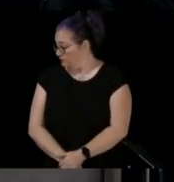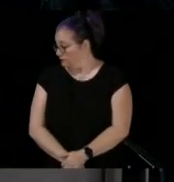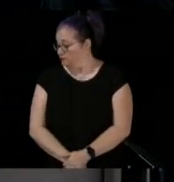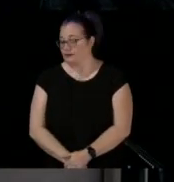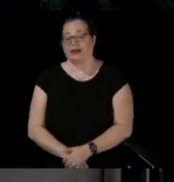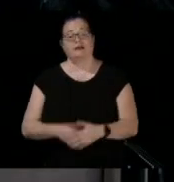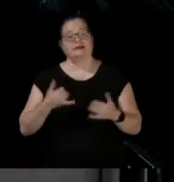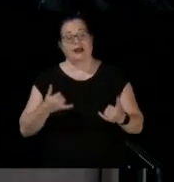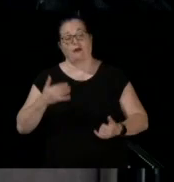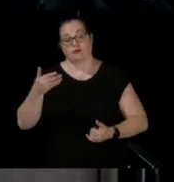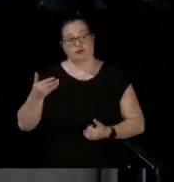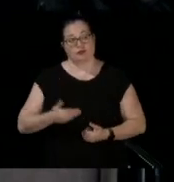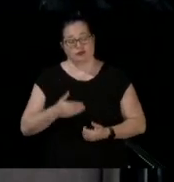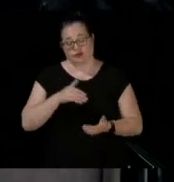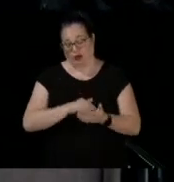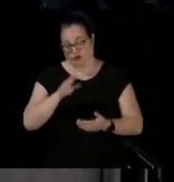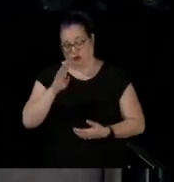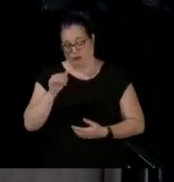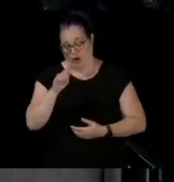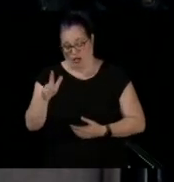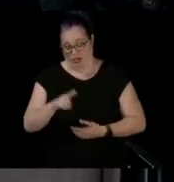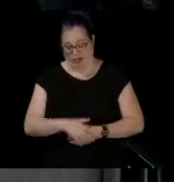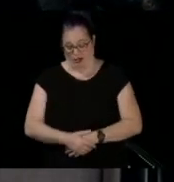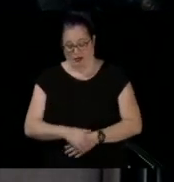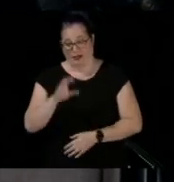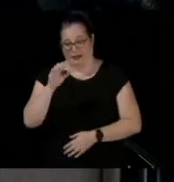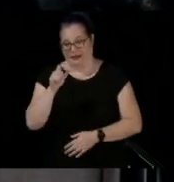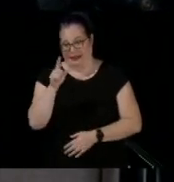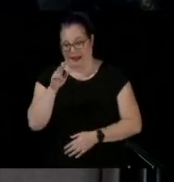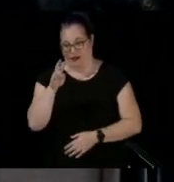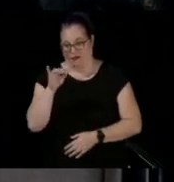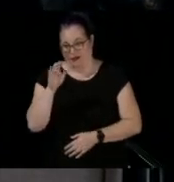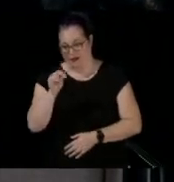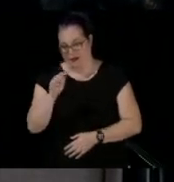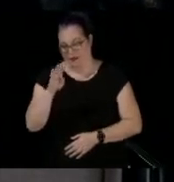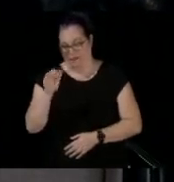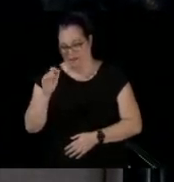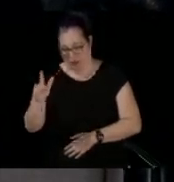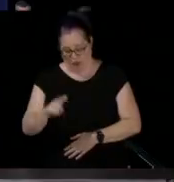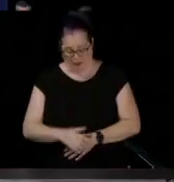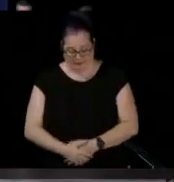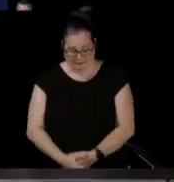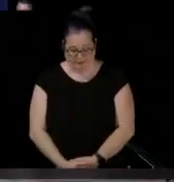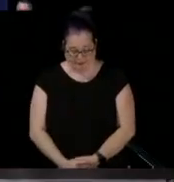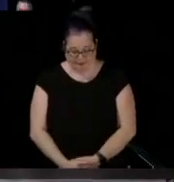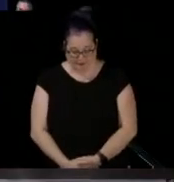I'd now like to introduce Dr. Ball, Dr. Calvin Ball.